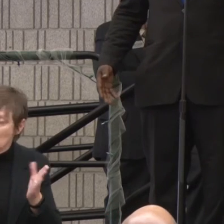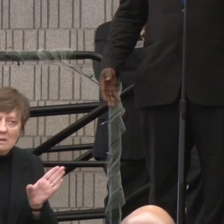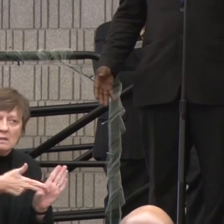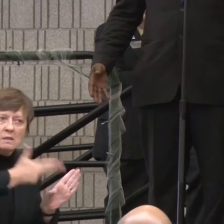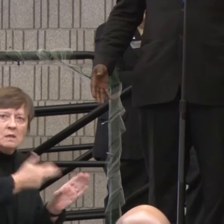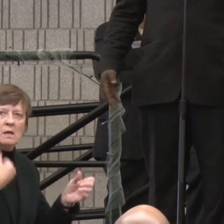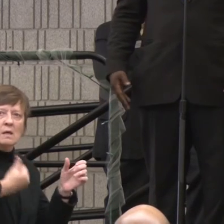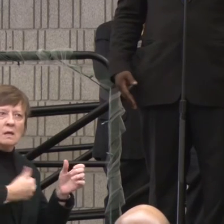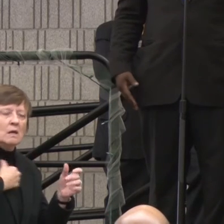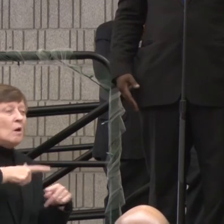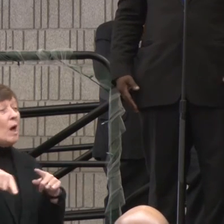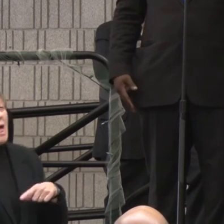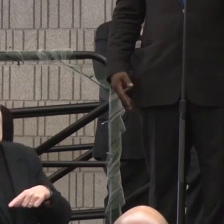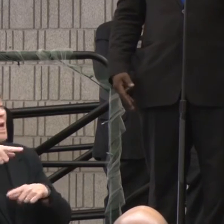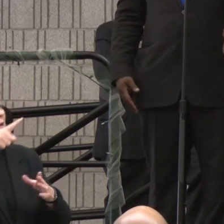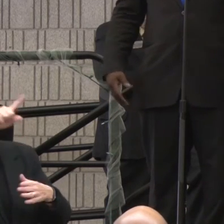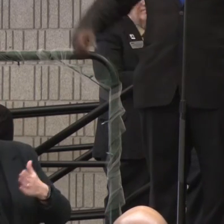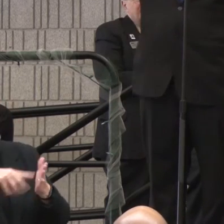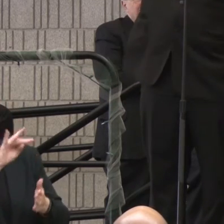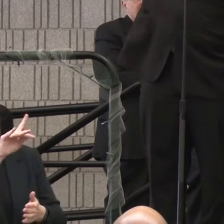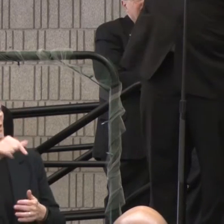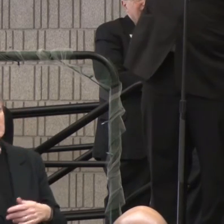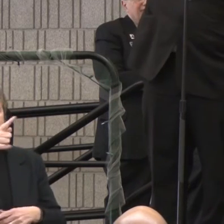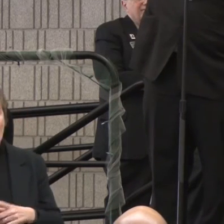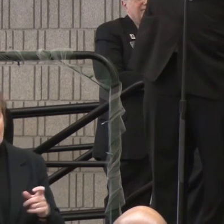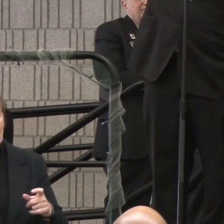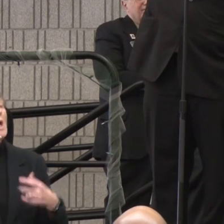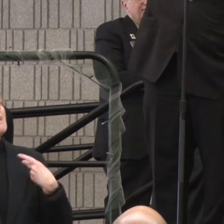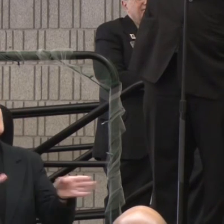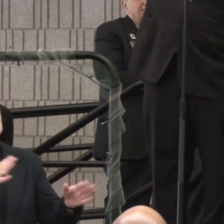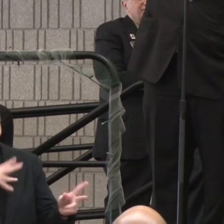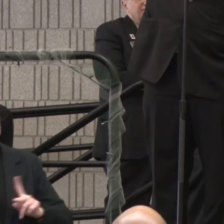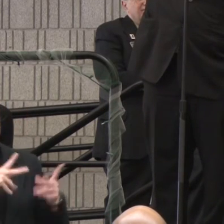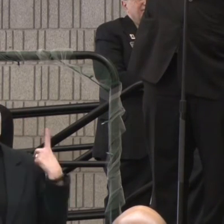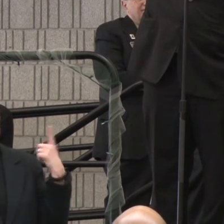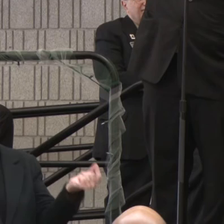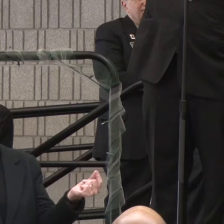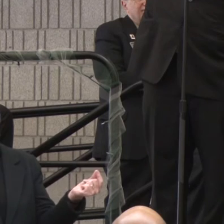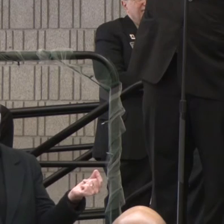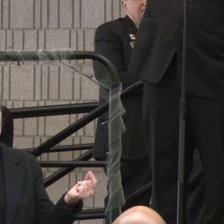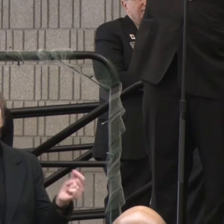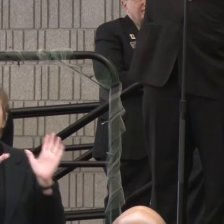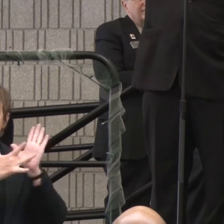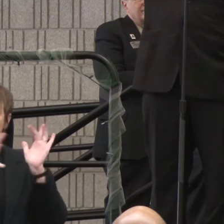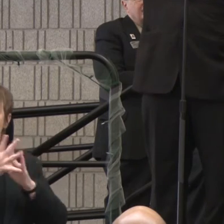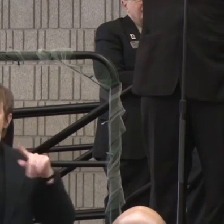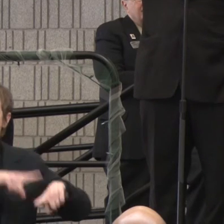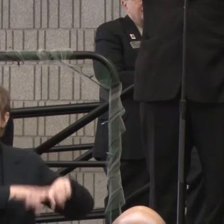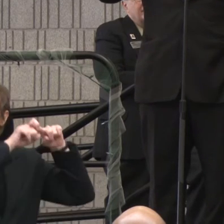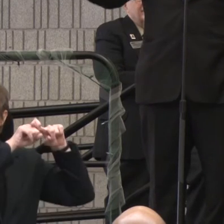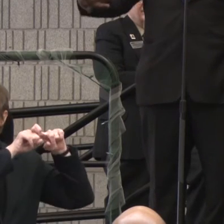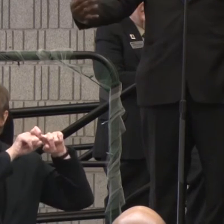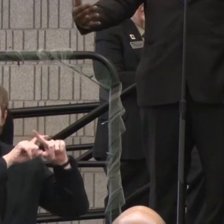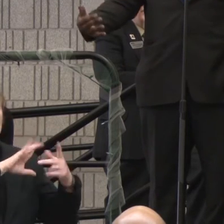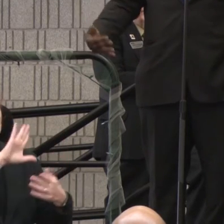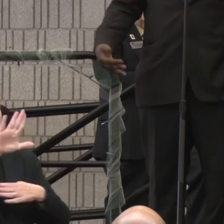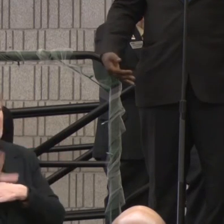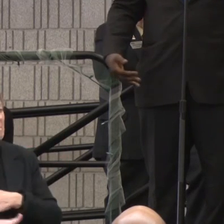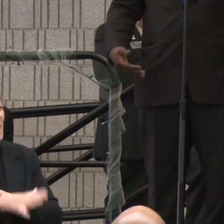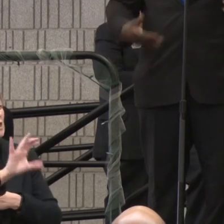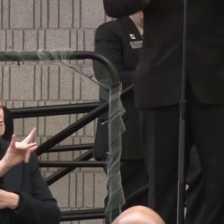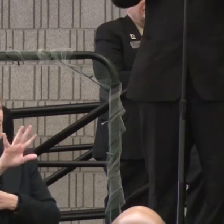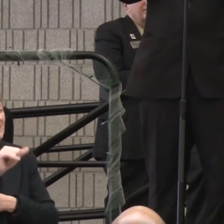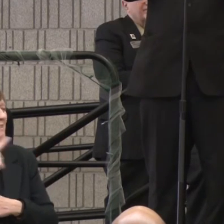fish swallow us. Go down, Moses. Tell Pharaoh to let my people go. We put Christ on hold. In the midnight of crisis for the cash flow,